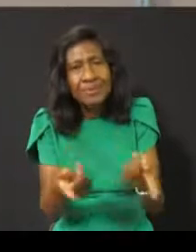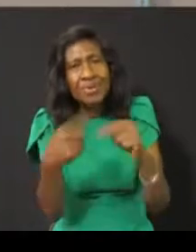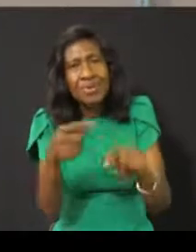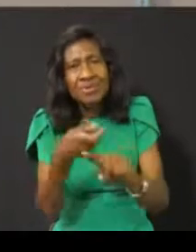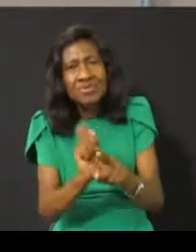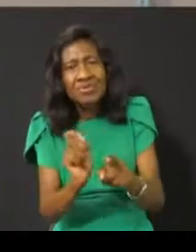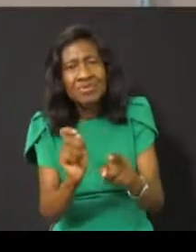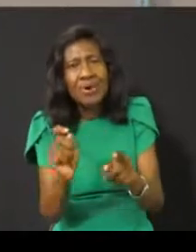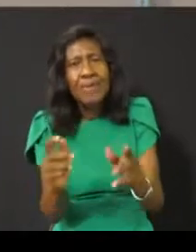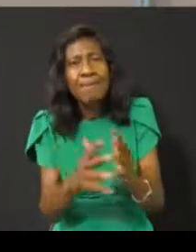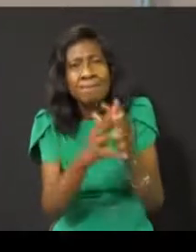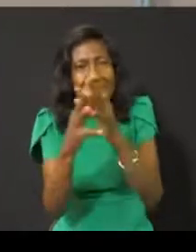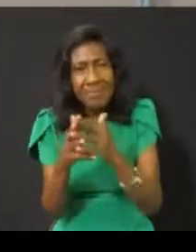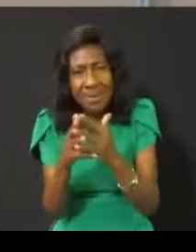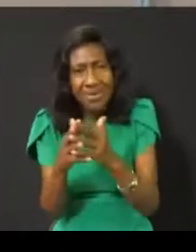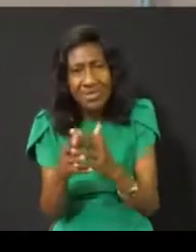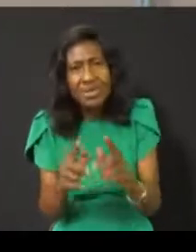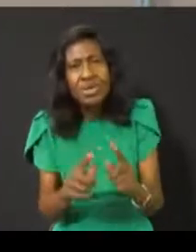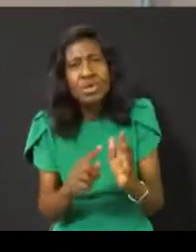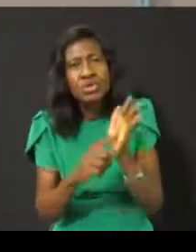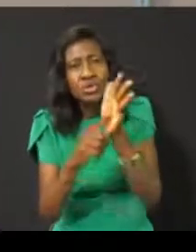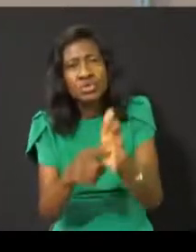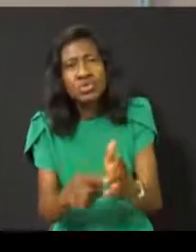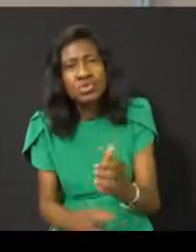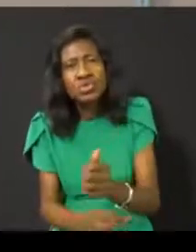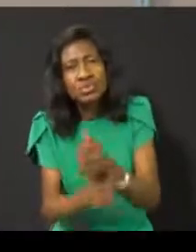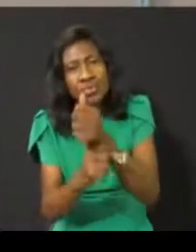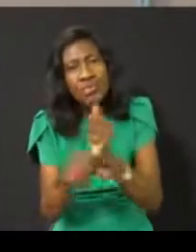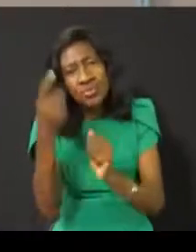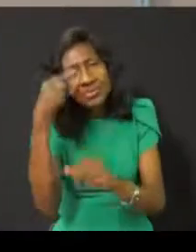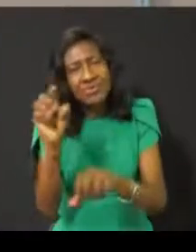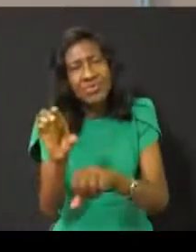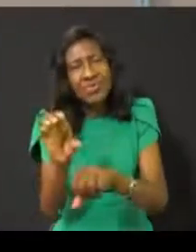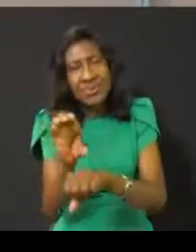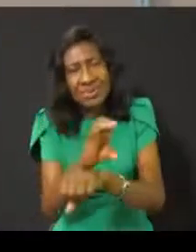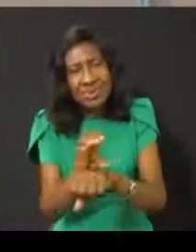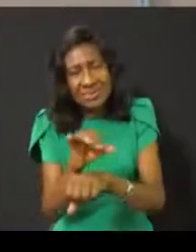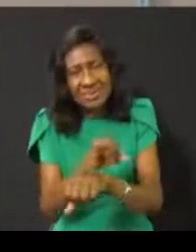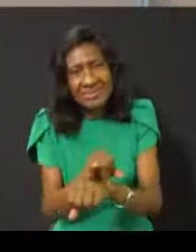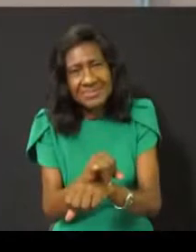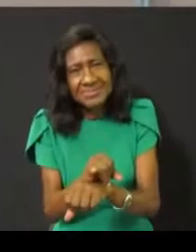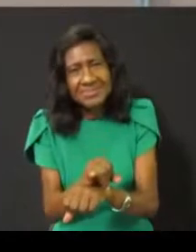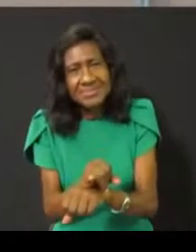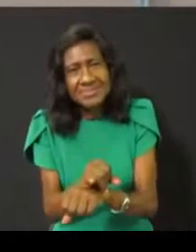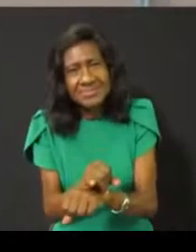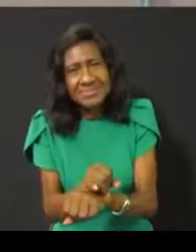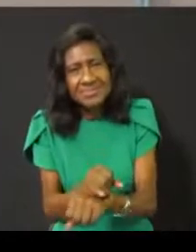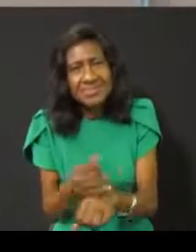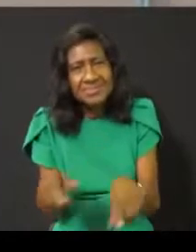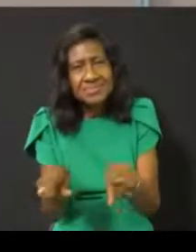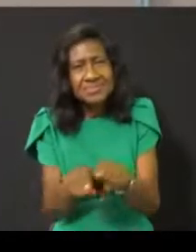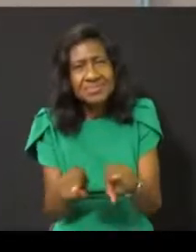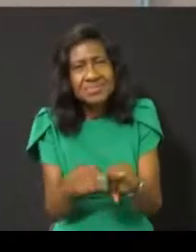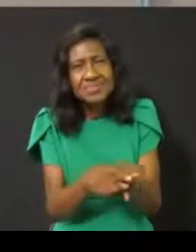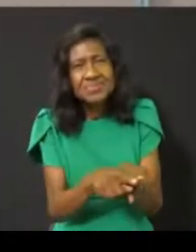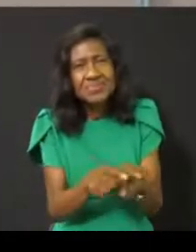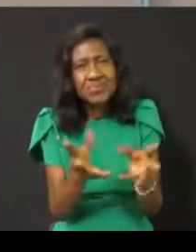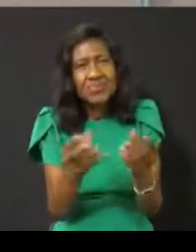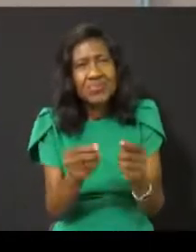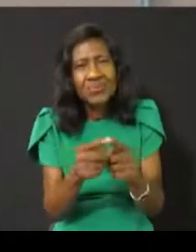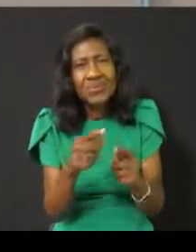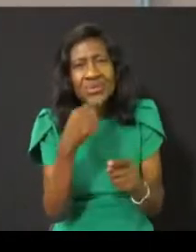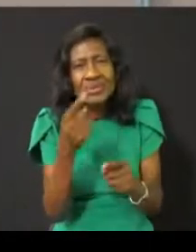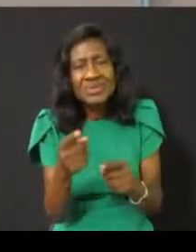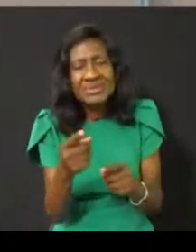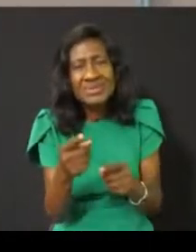a great show of support for our destination. I'd also like to take this opportunity to say that we look forward